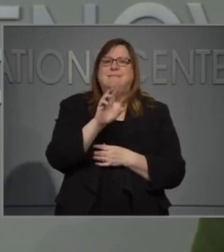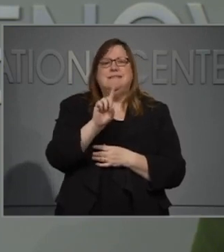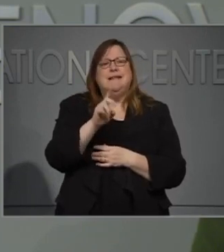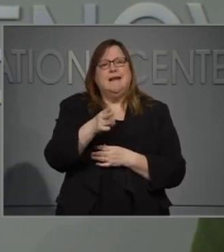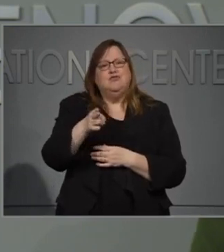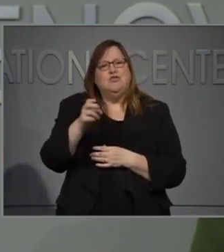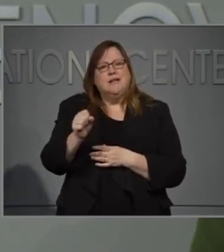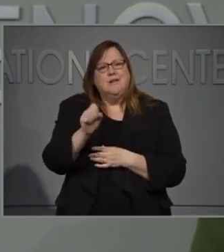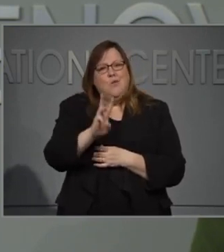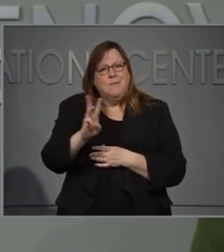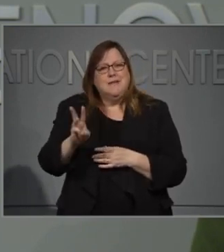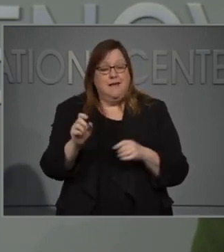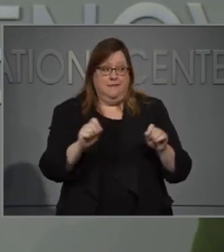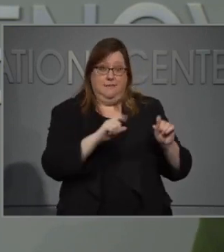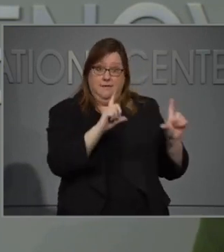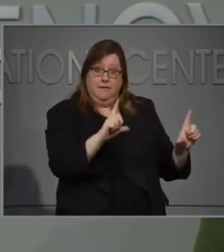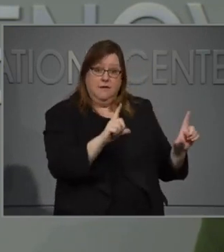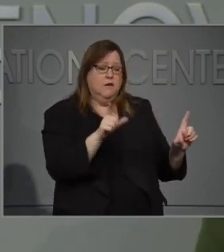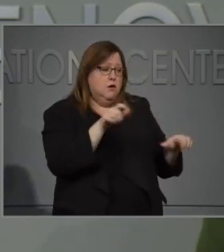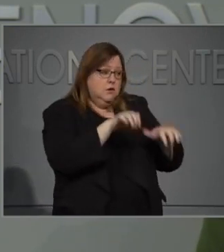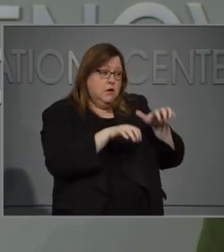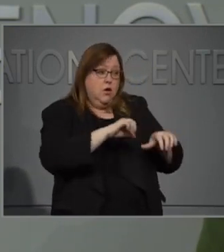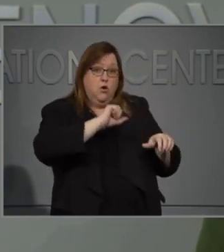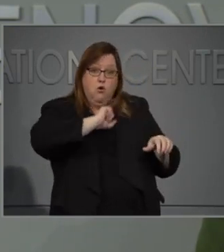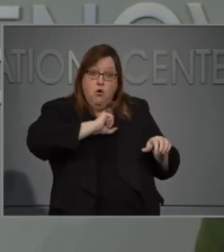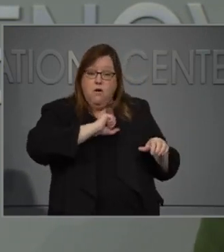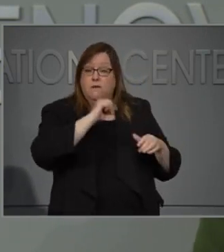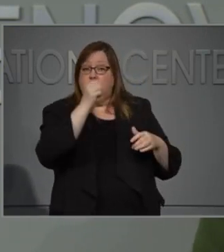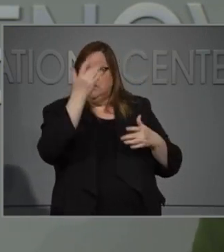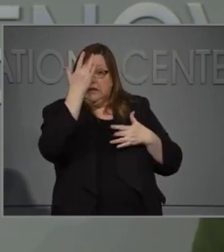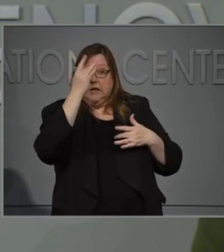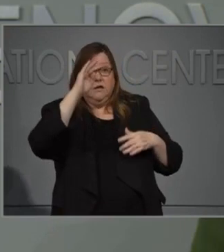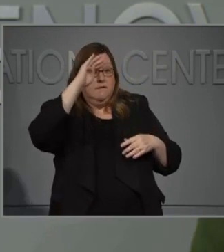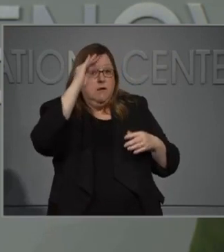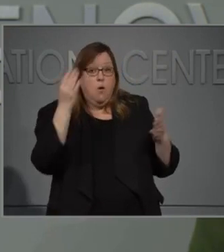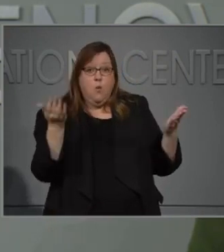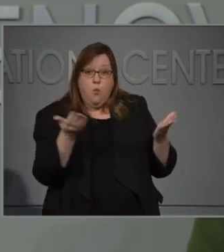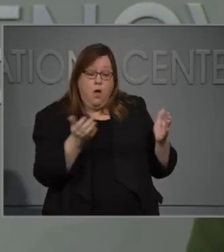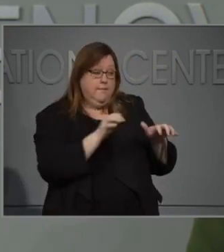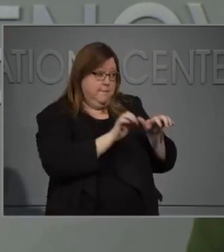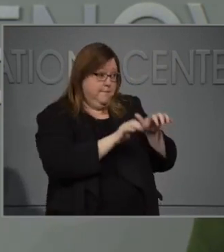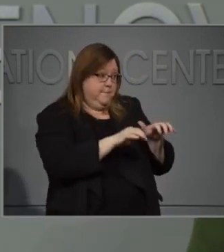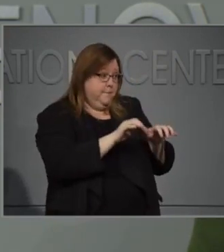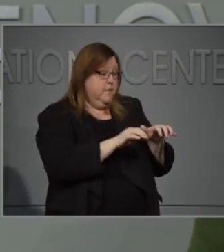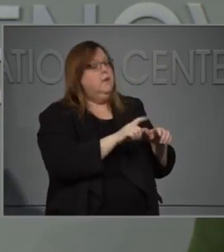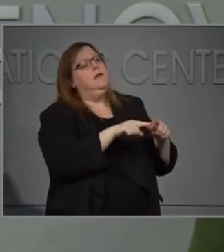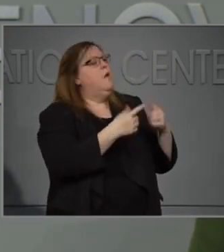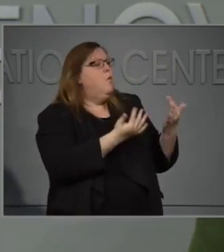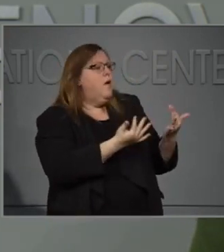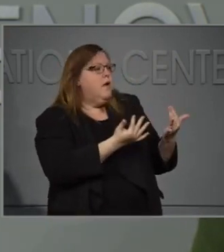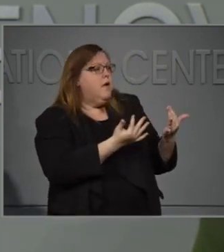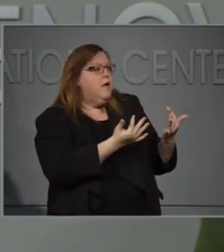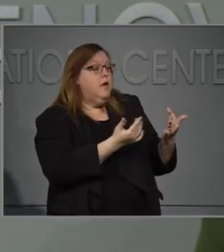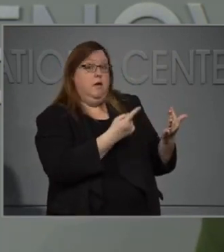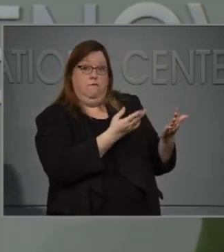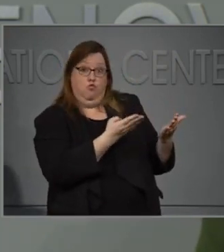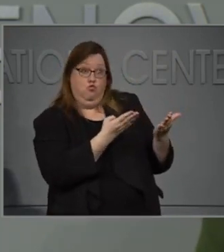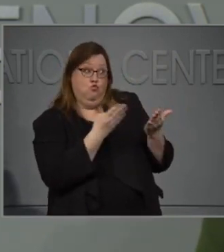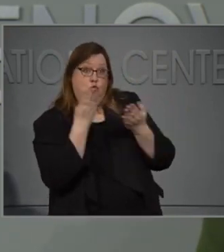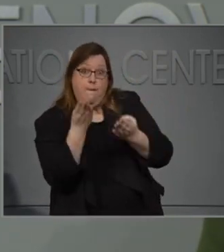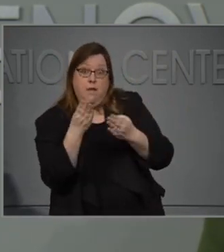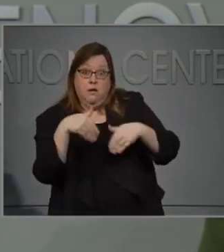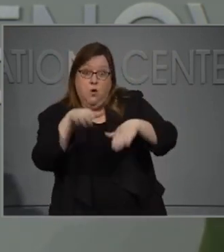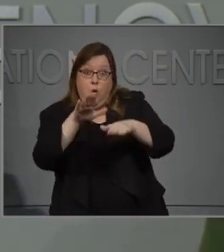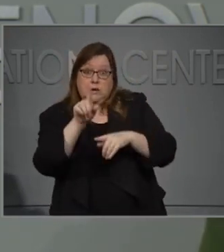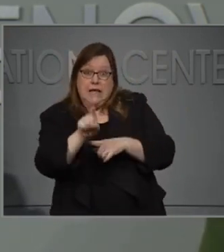and determine if you will be recommended to be tested for COVID-19. After you enter your symptoms, if it is recommended that you get